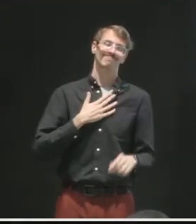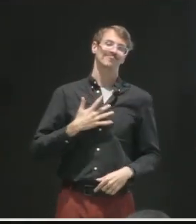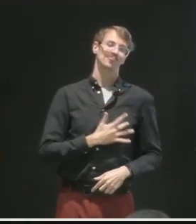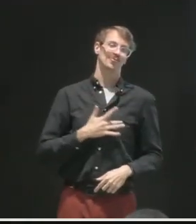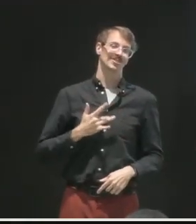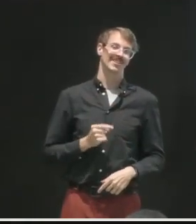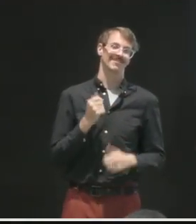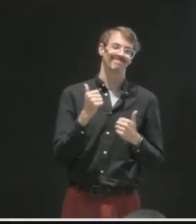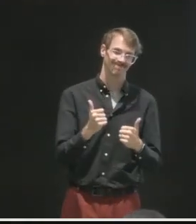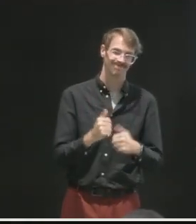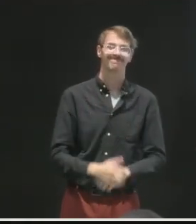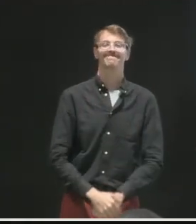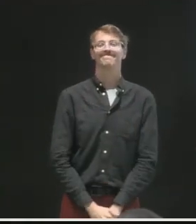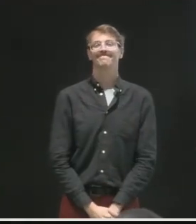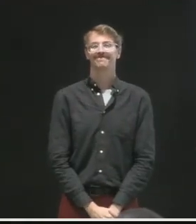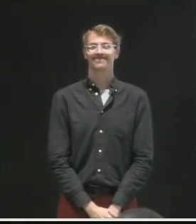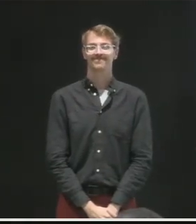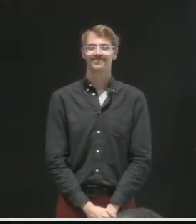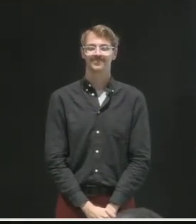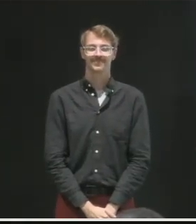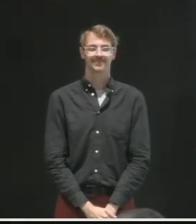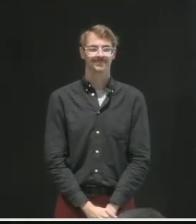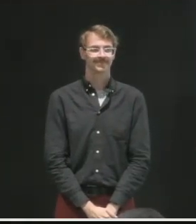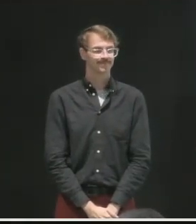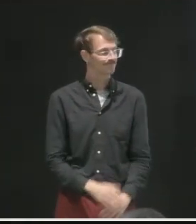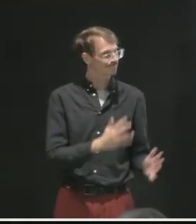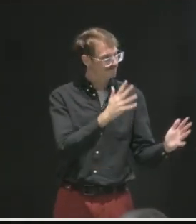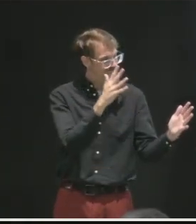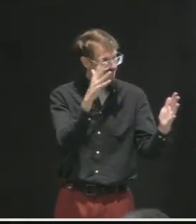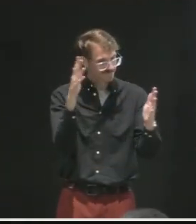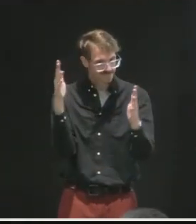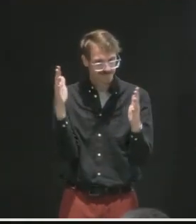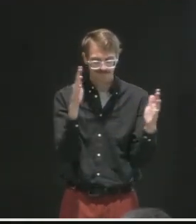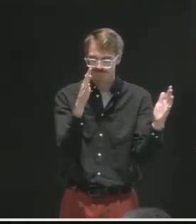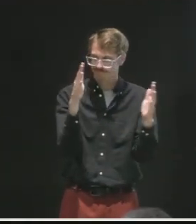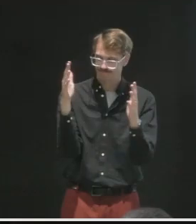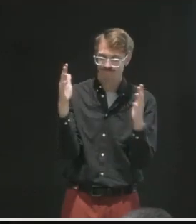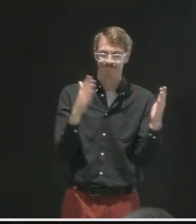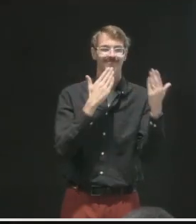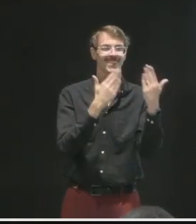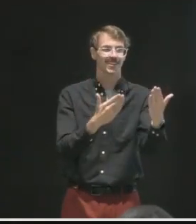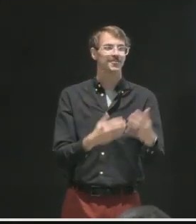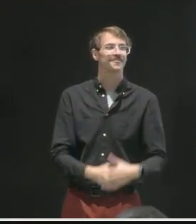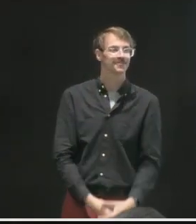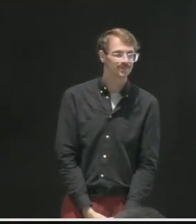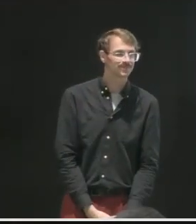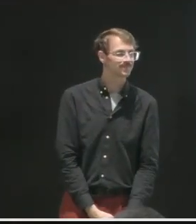Thank you.